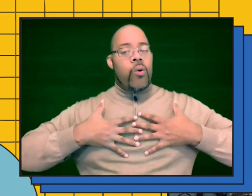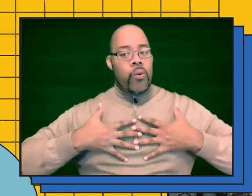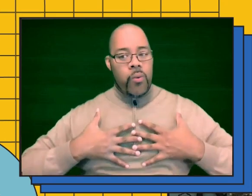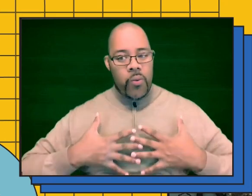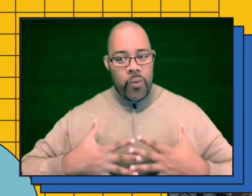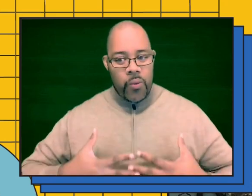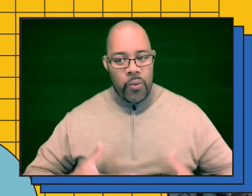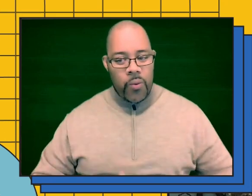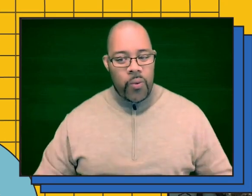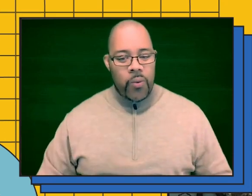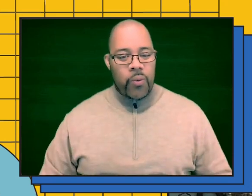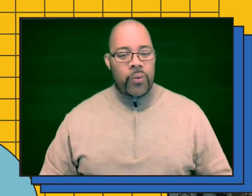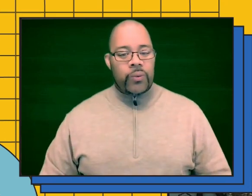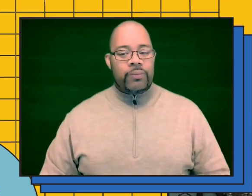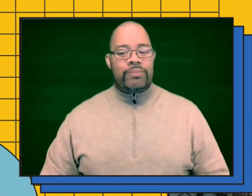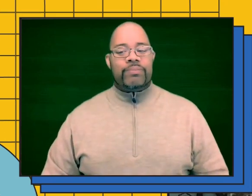and exhaling.